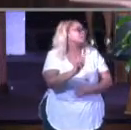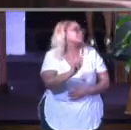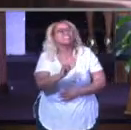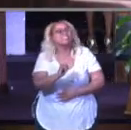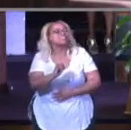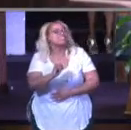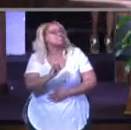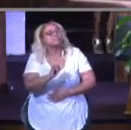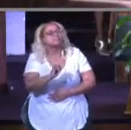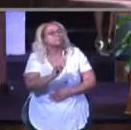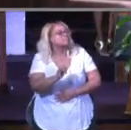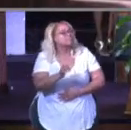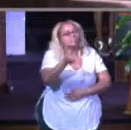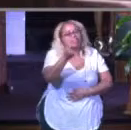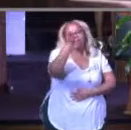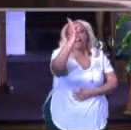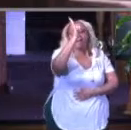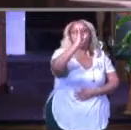is,